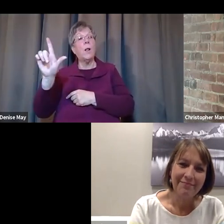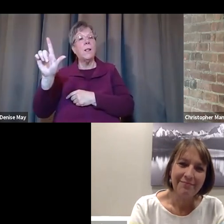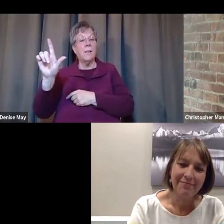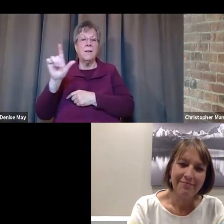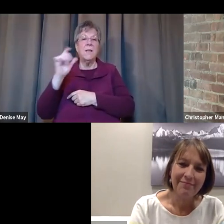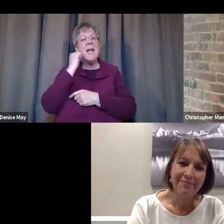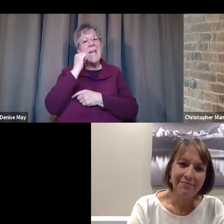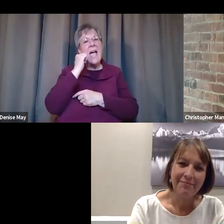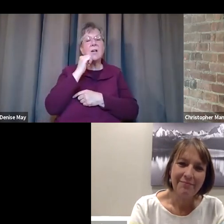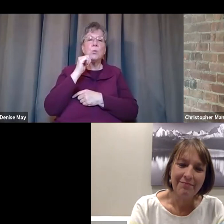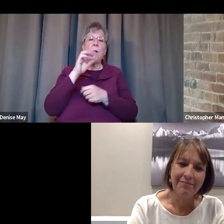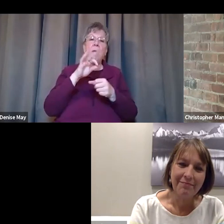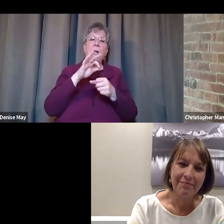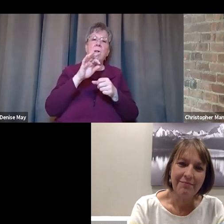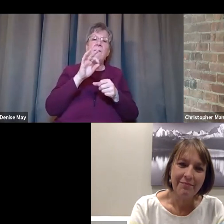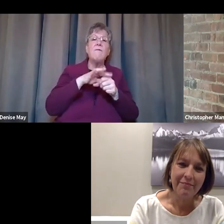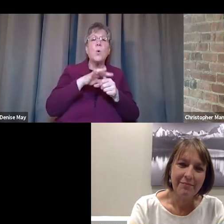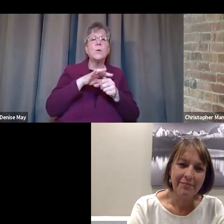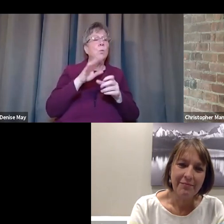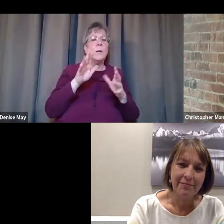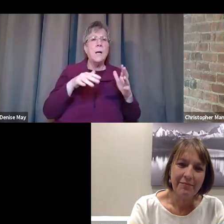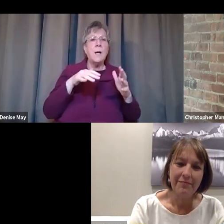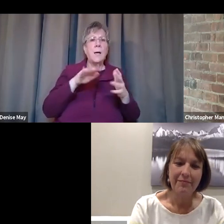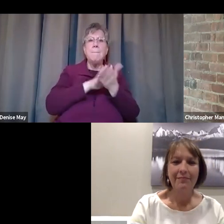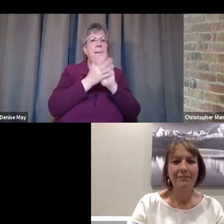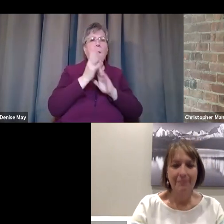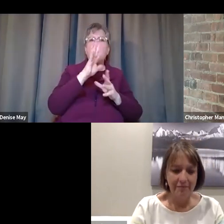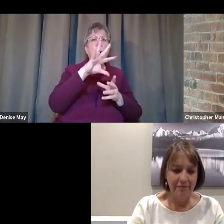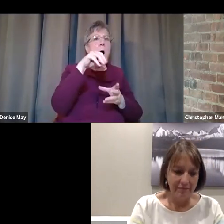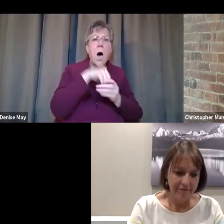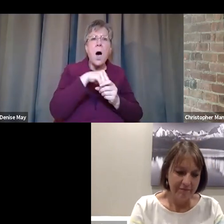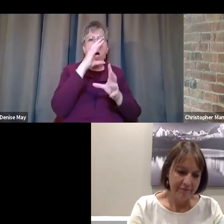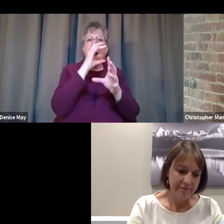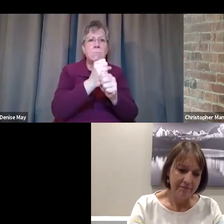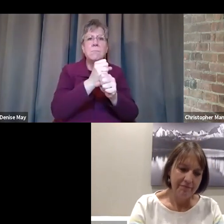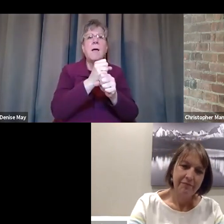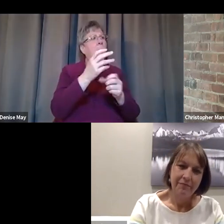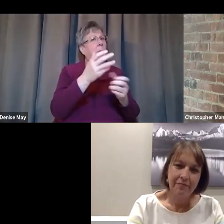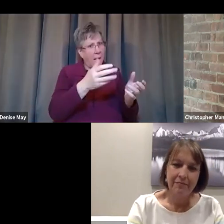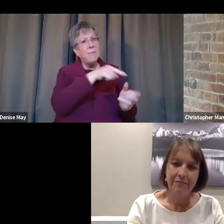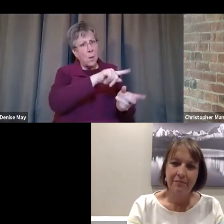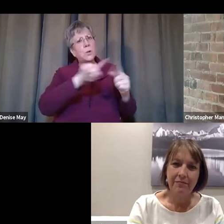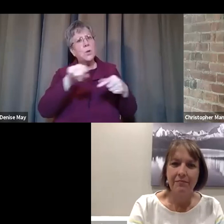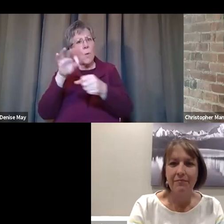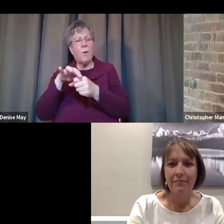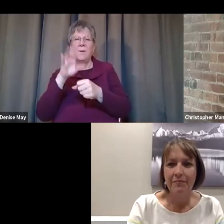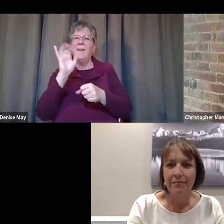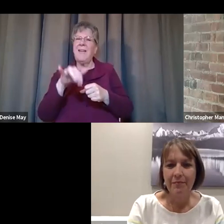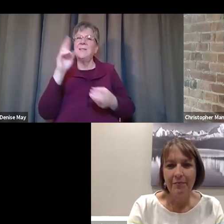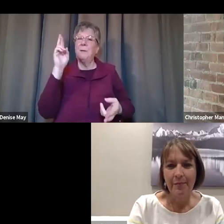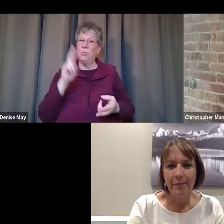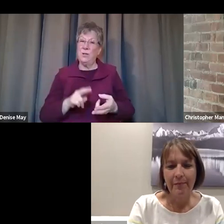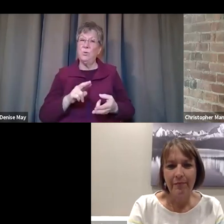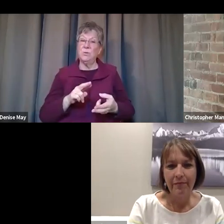get caught up in the sort of democratic euphoria of election day. And that's been reduced because of the way we conduct